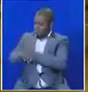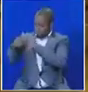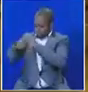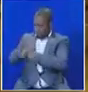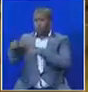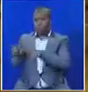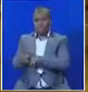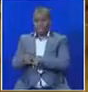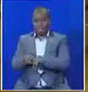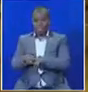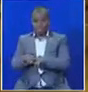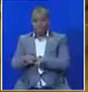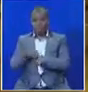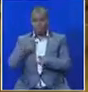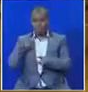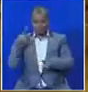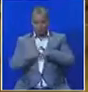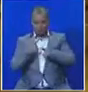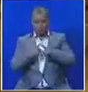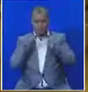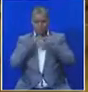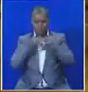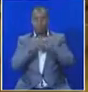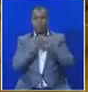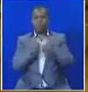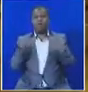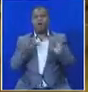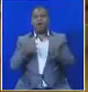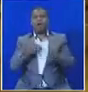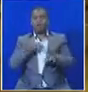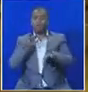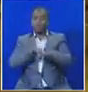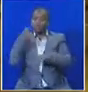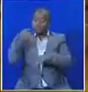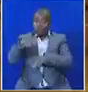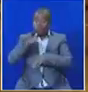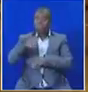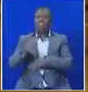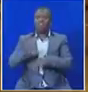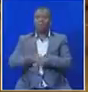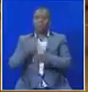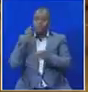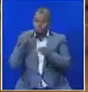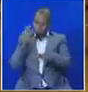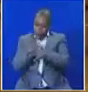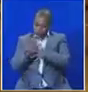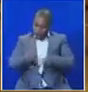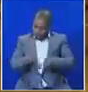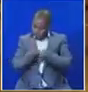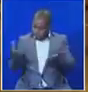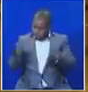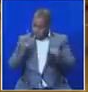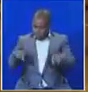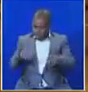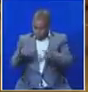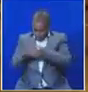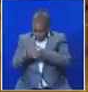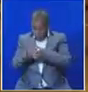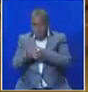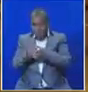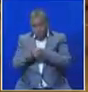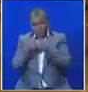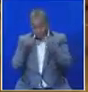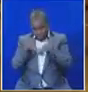root causes of xenophobia, we need to address the issue of unemployment, honorable members. We need to support the growth of small businesses and create